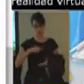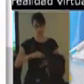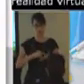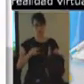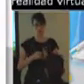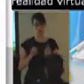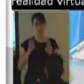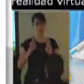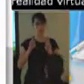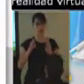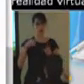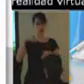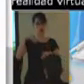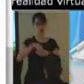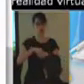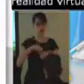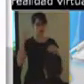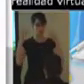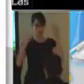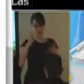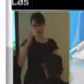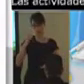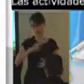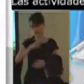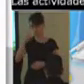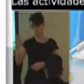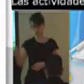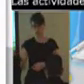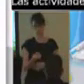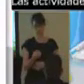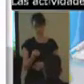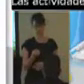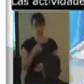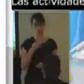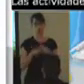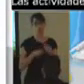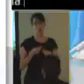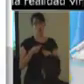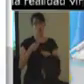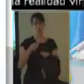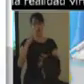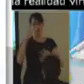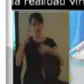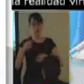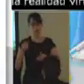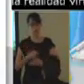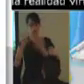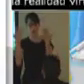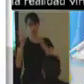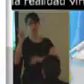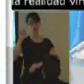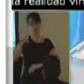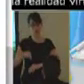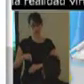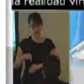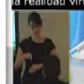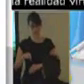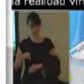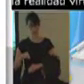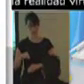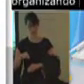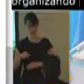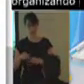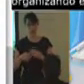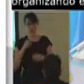to cover all activities that are developed using virtual reality, but also using or carrying out